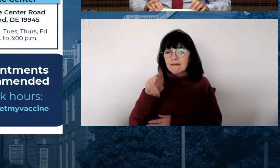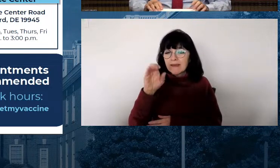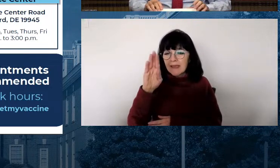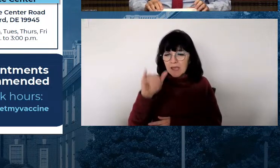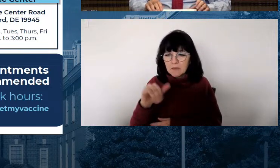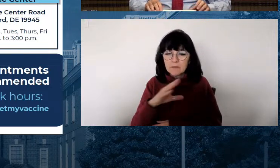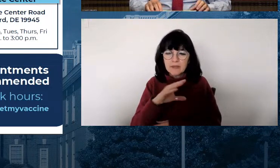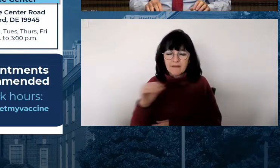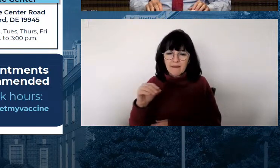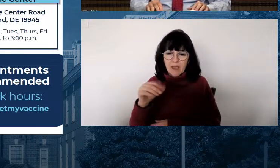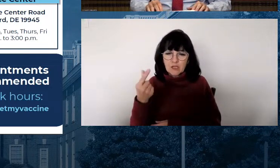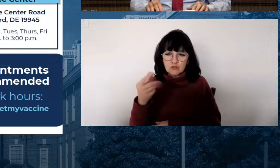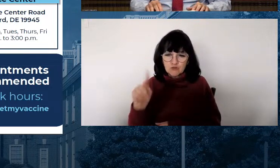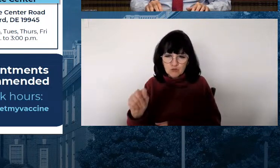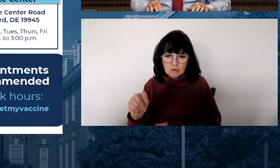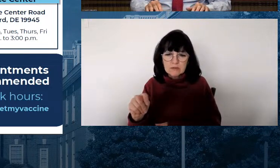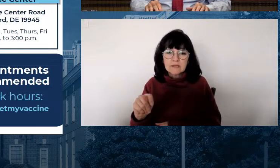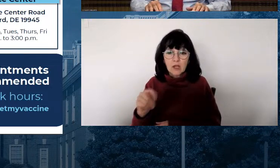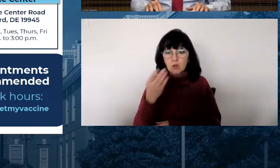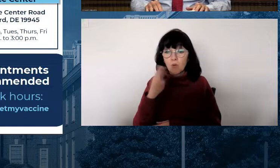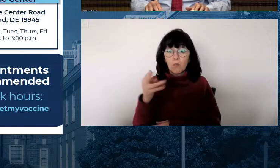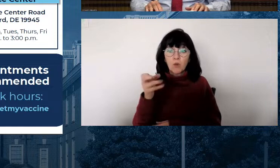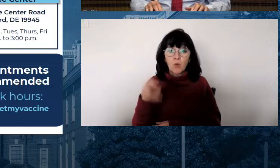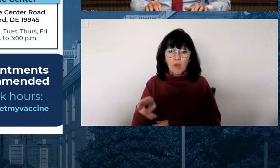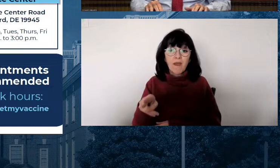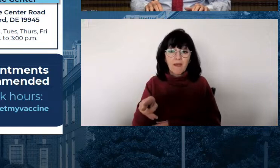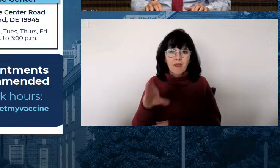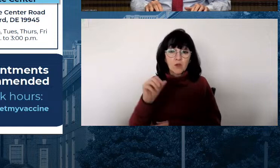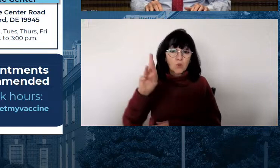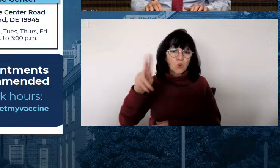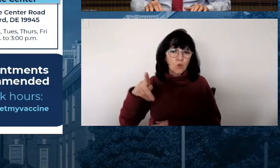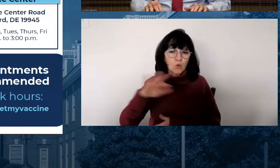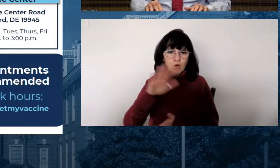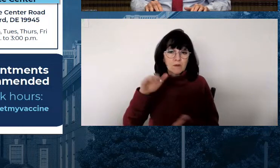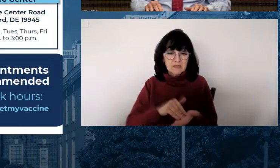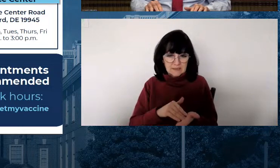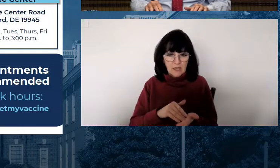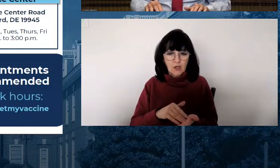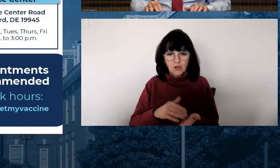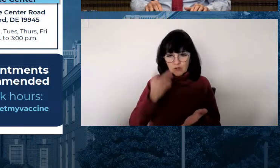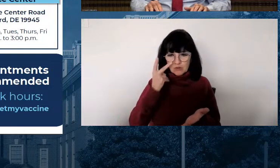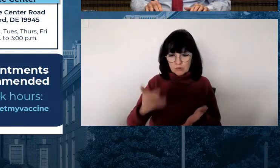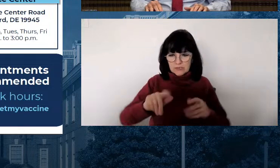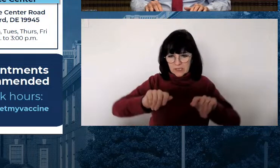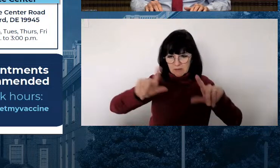Corporate Center. If you have any questions, there's the number up there, and it's on the website as well,